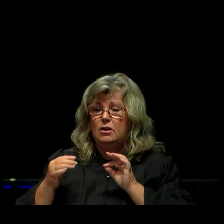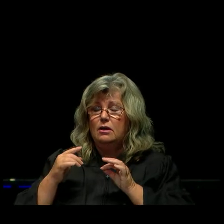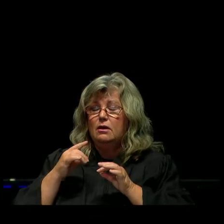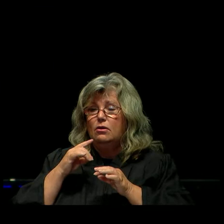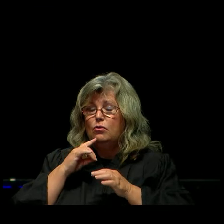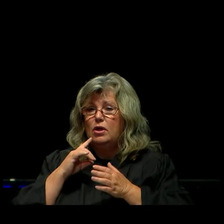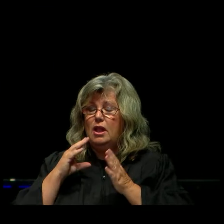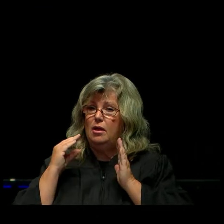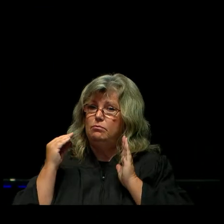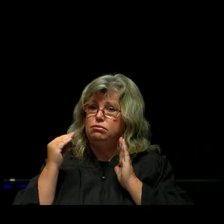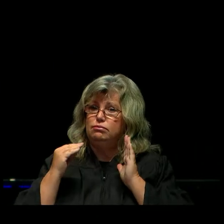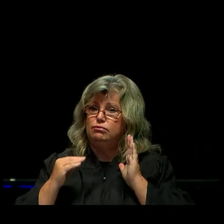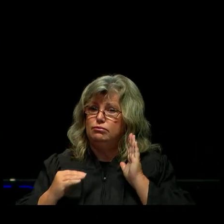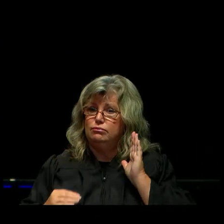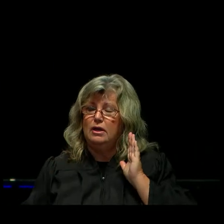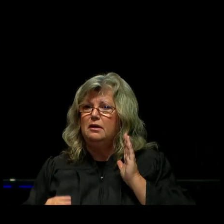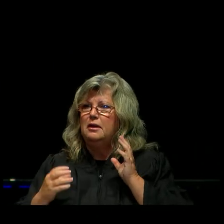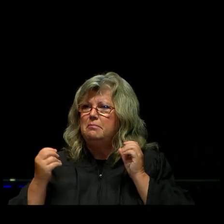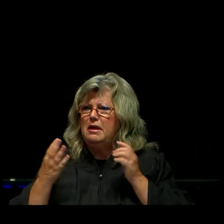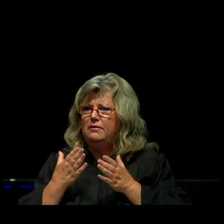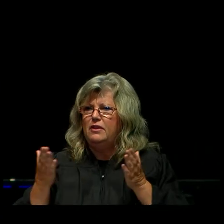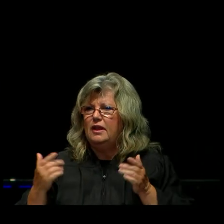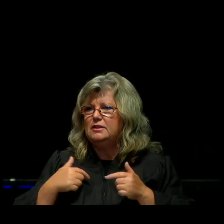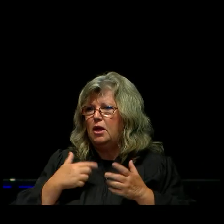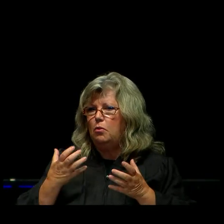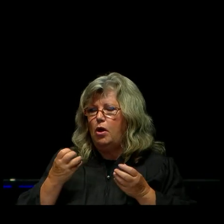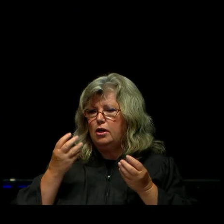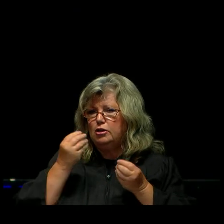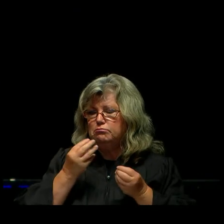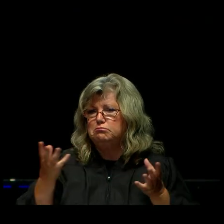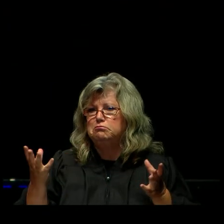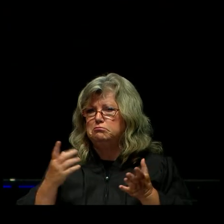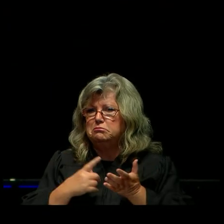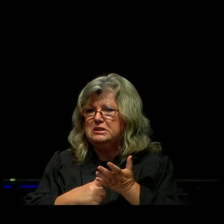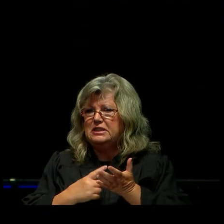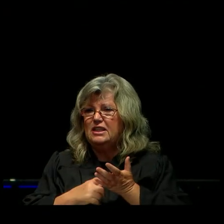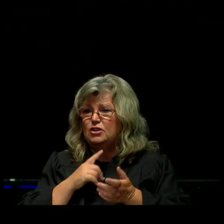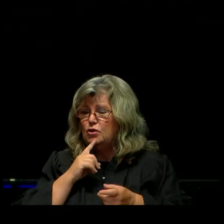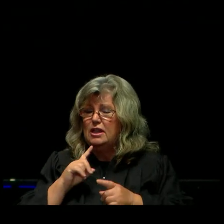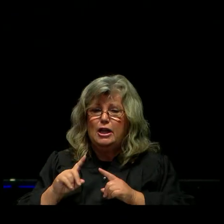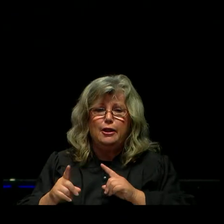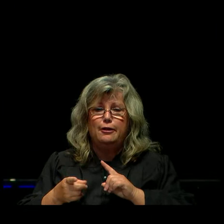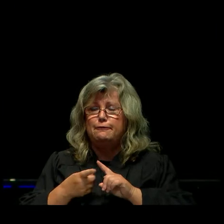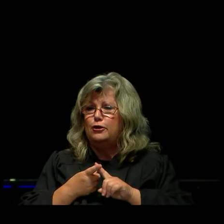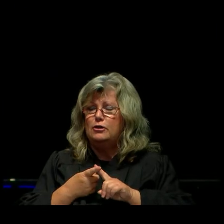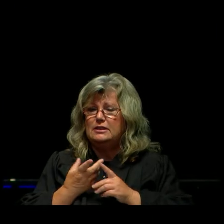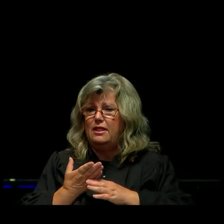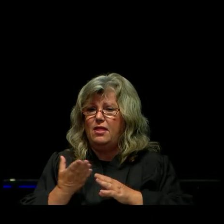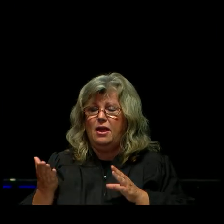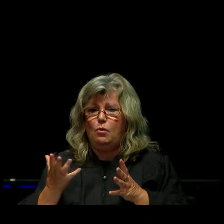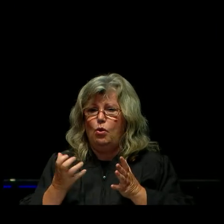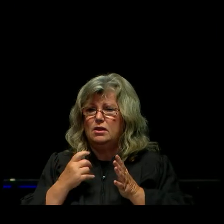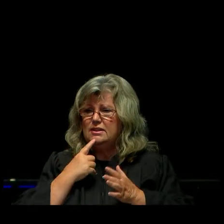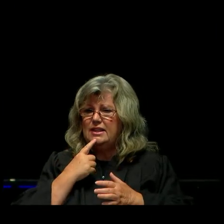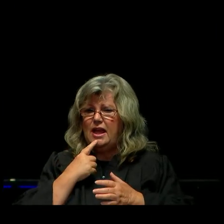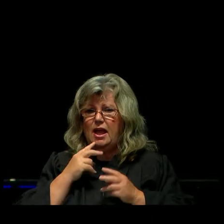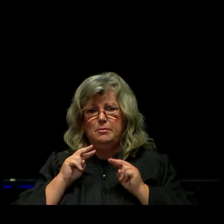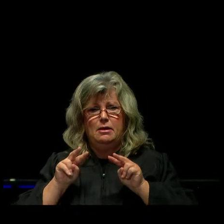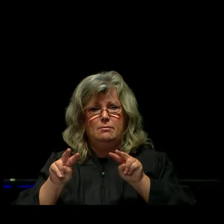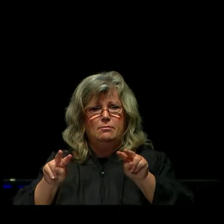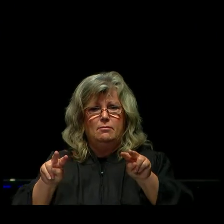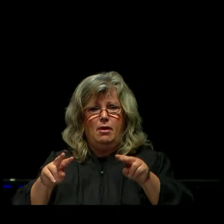that I hope to share with you. The very first thing I'd say is really how inspiring it is to look out at